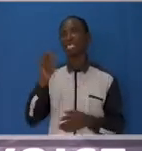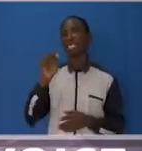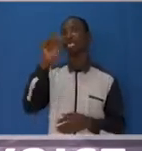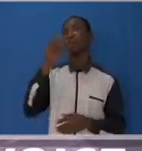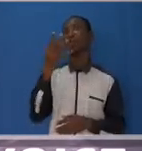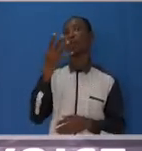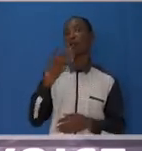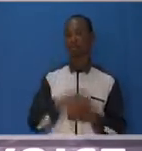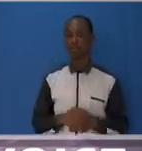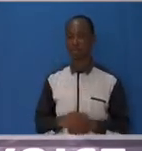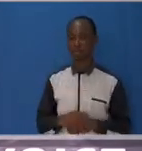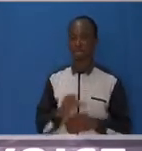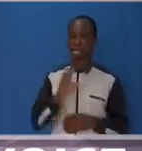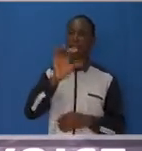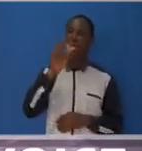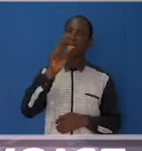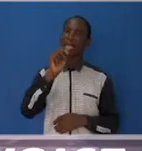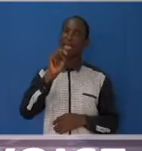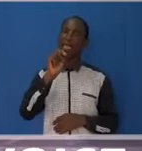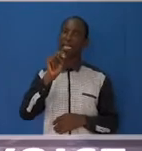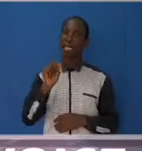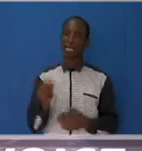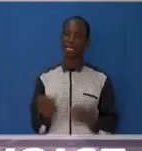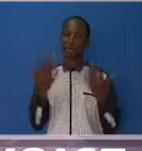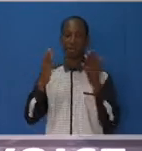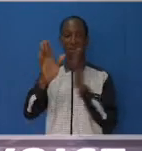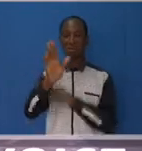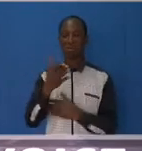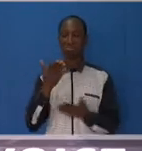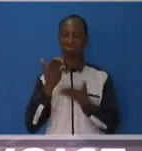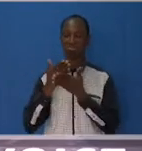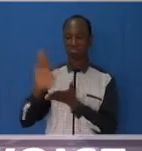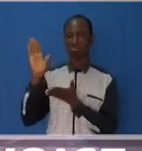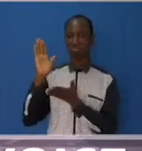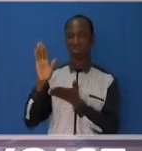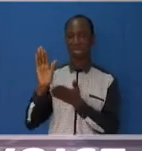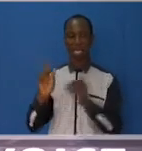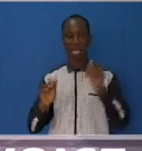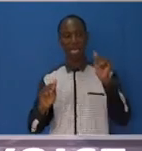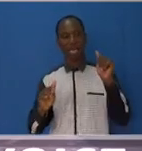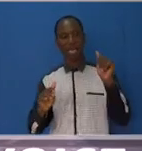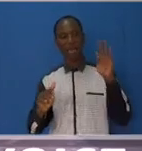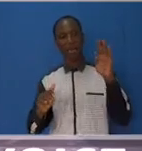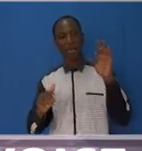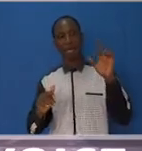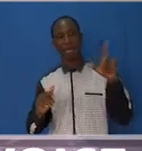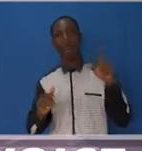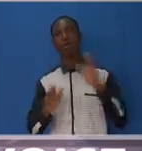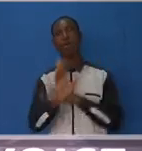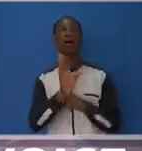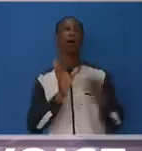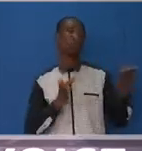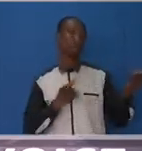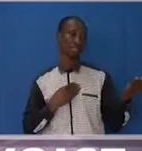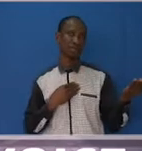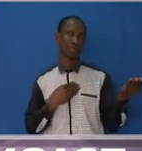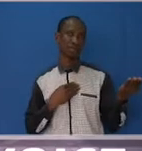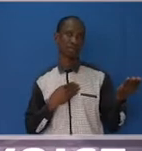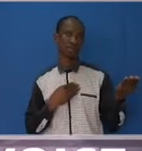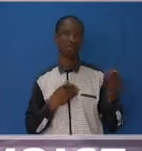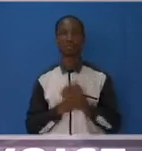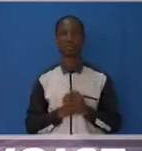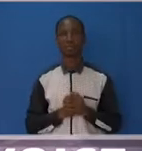se Cain na afore bo no yankopon ne ni anso na Abel afɔrebɔ na Yankopon ani sɔre